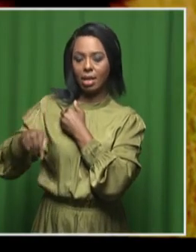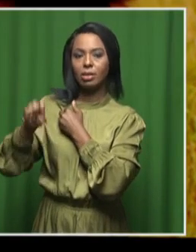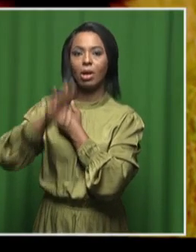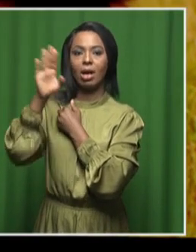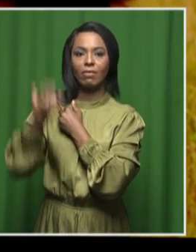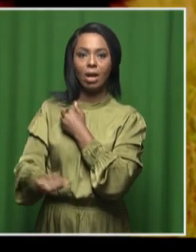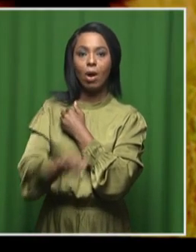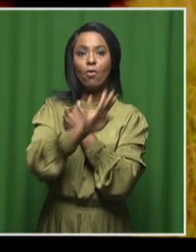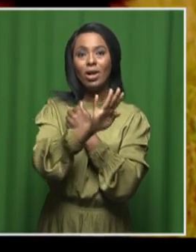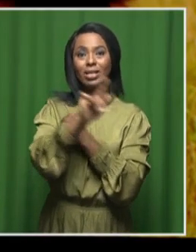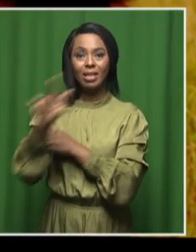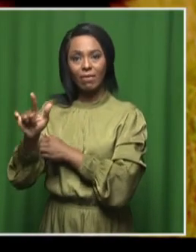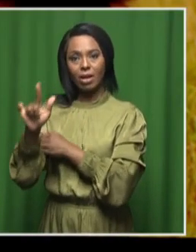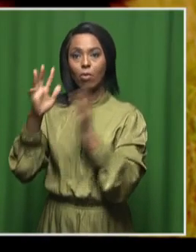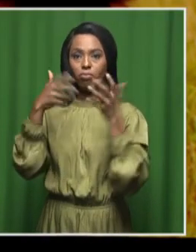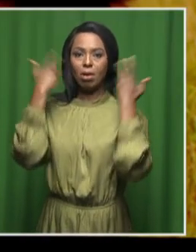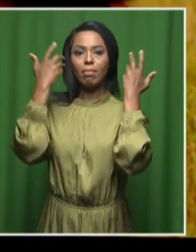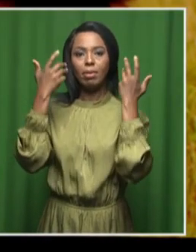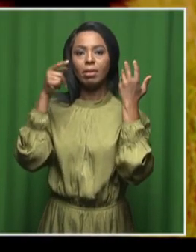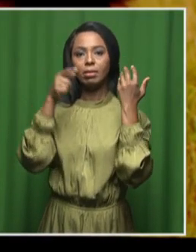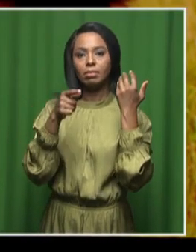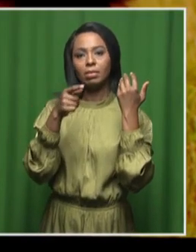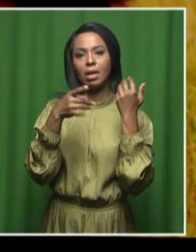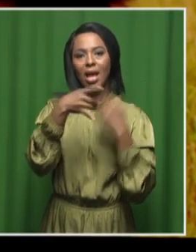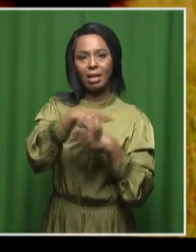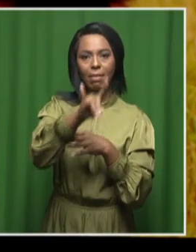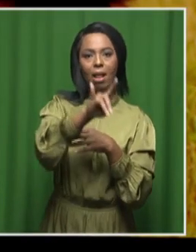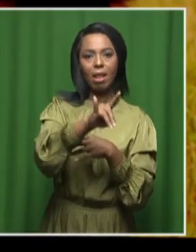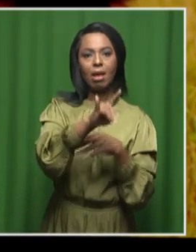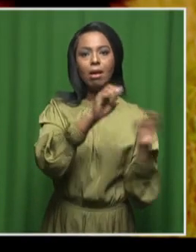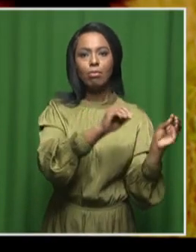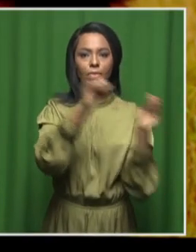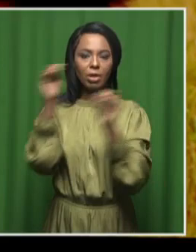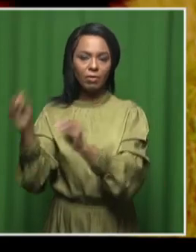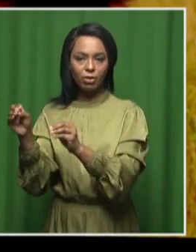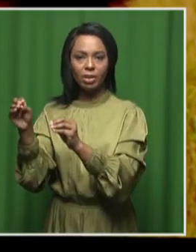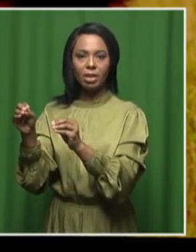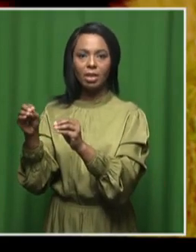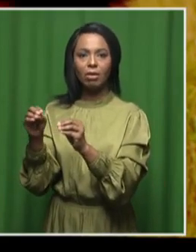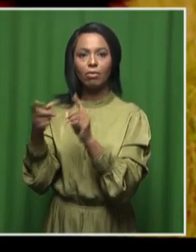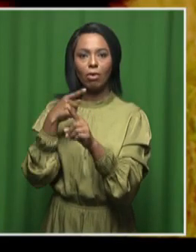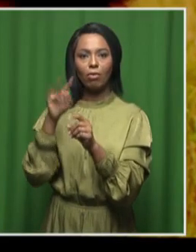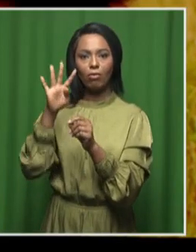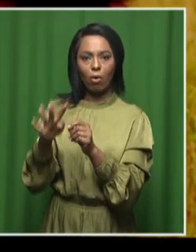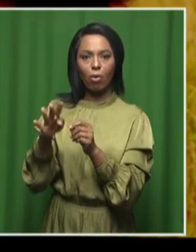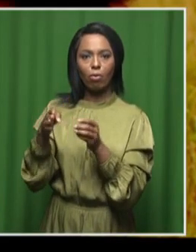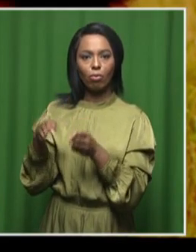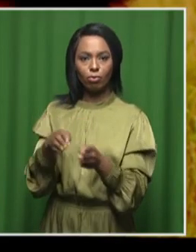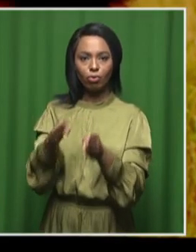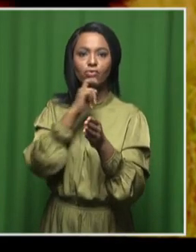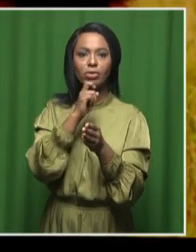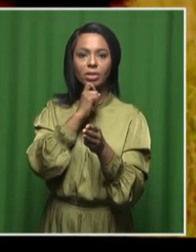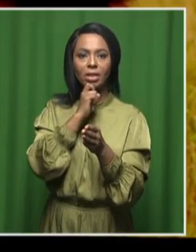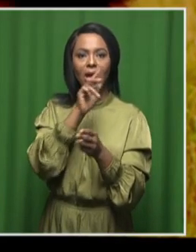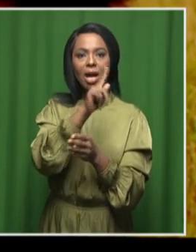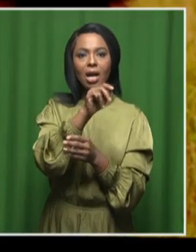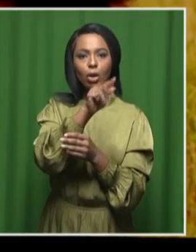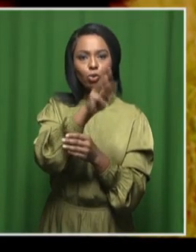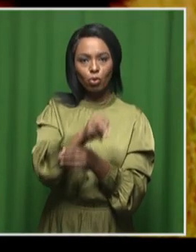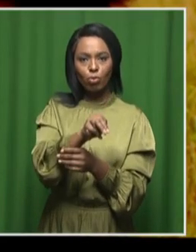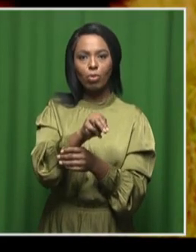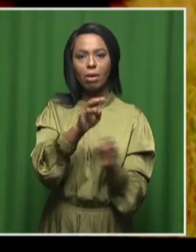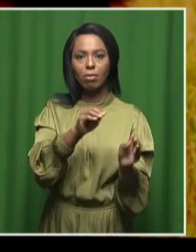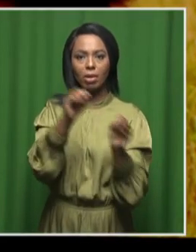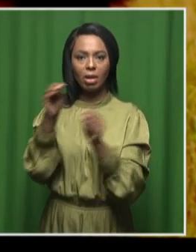47 wild animals evacuated by Four Paws from a rescue center in Khartoum to Dinder